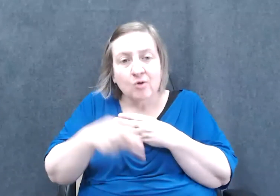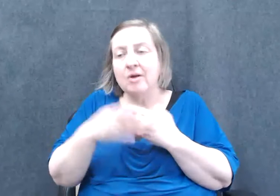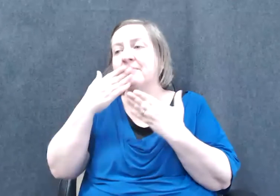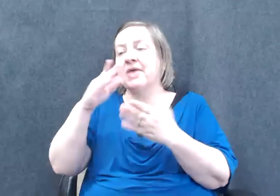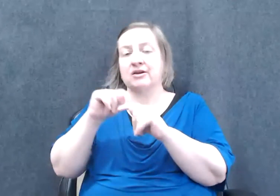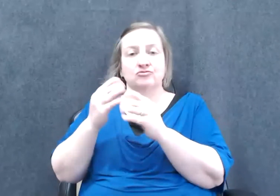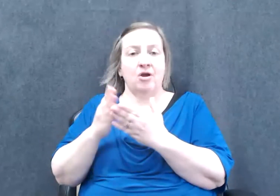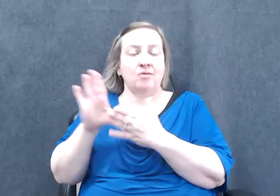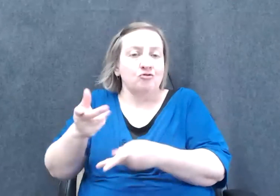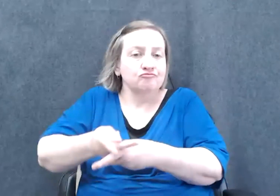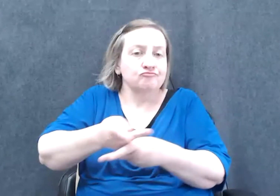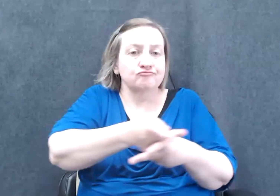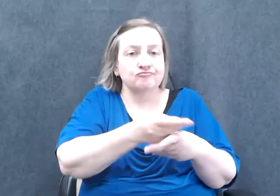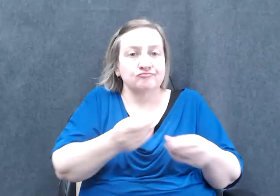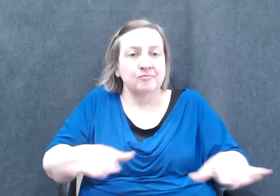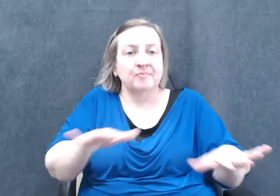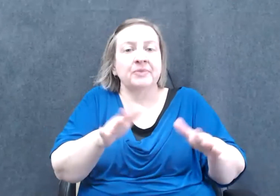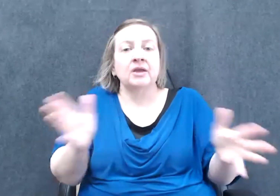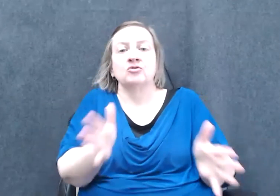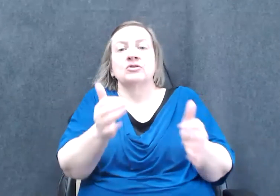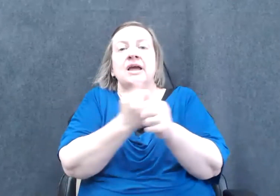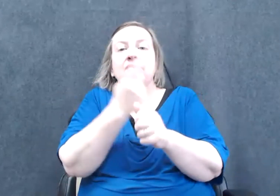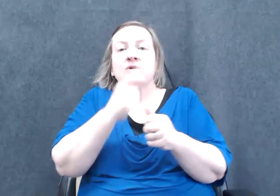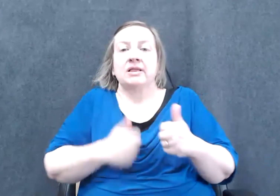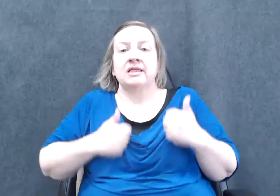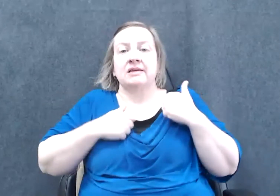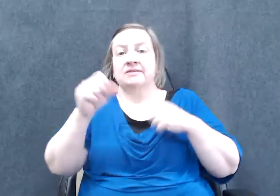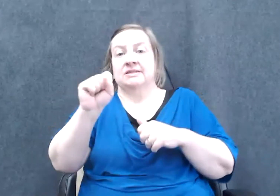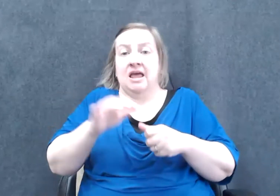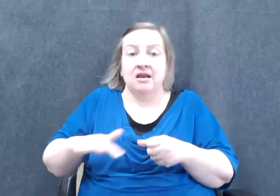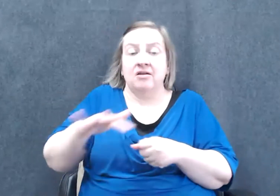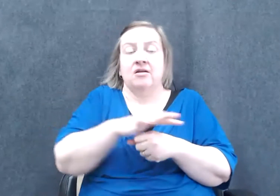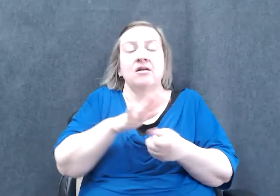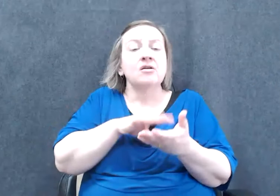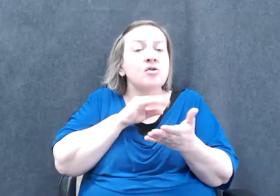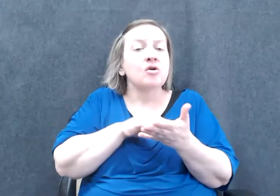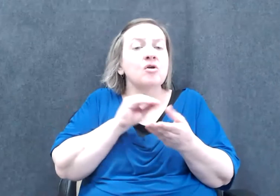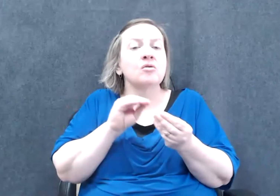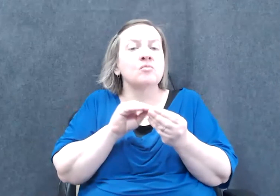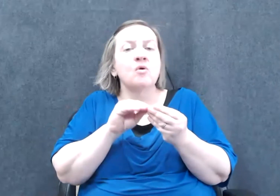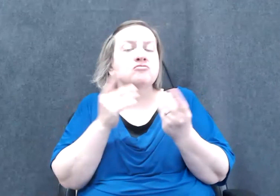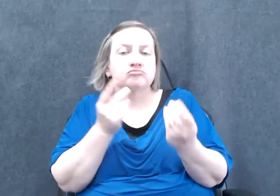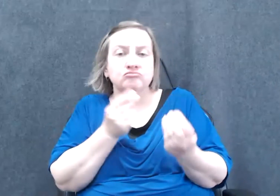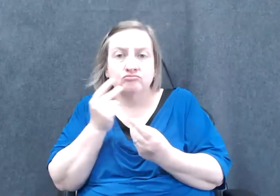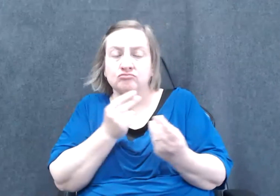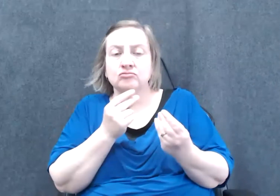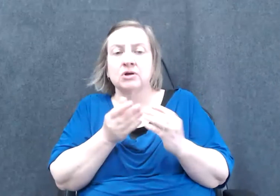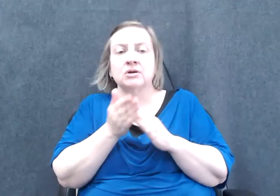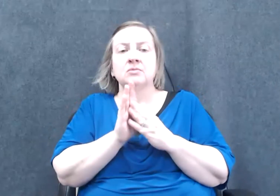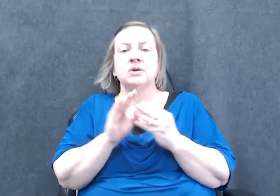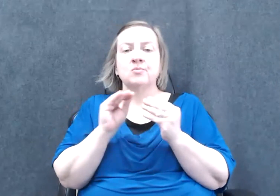I encourage everyone who lives in the Seattle area to learn more about these efforts, to be